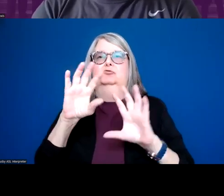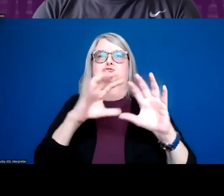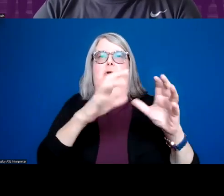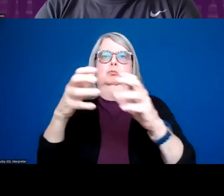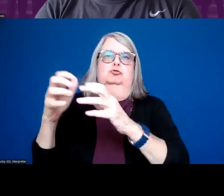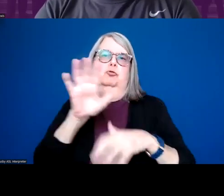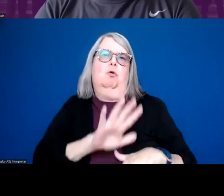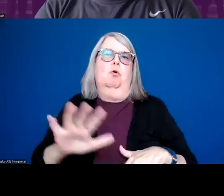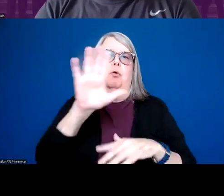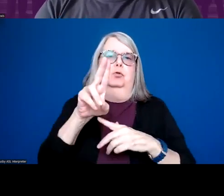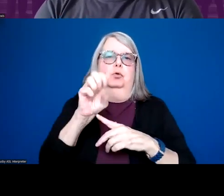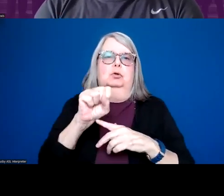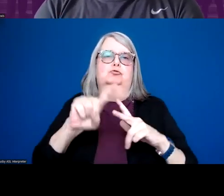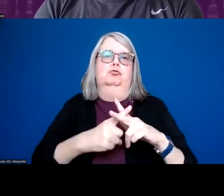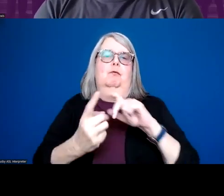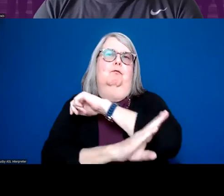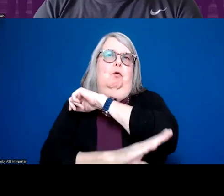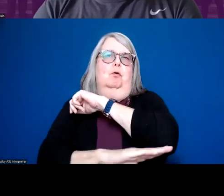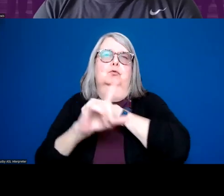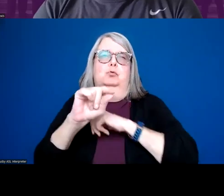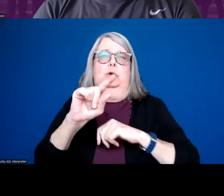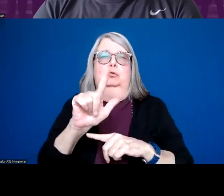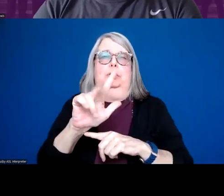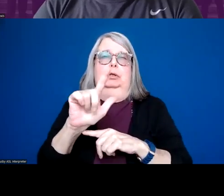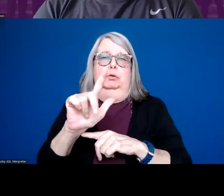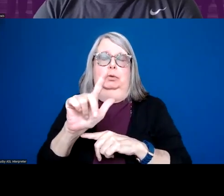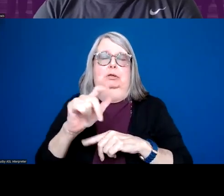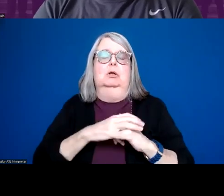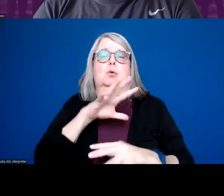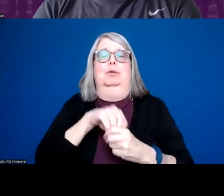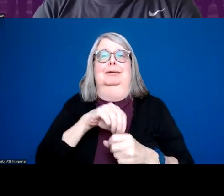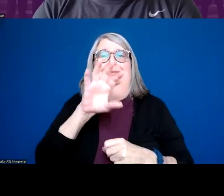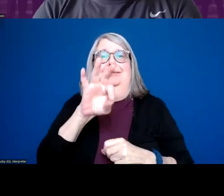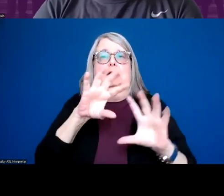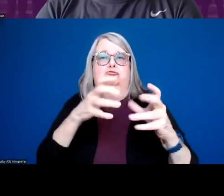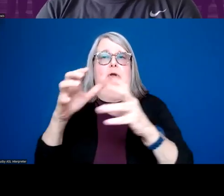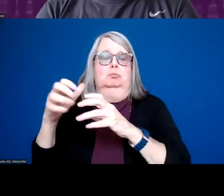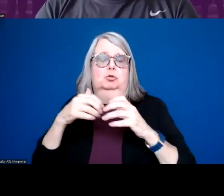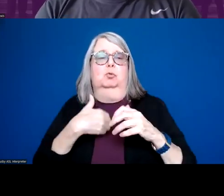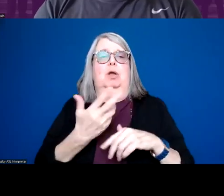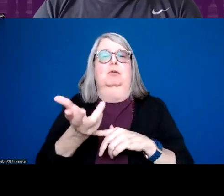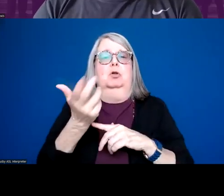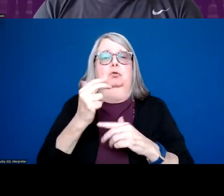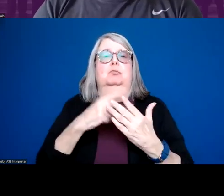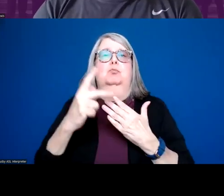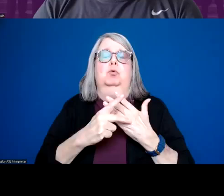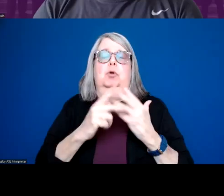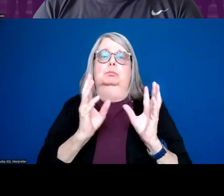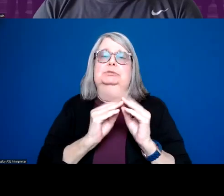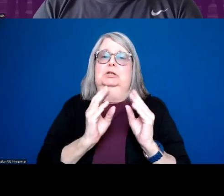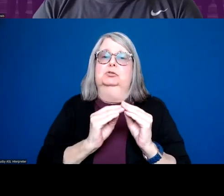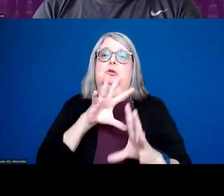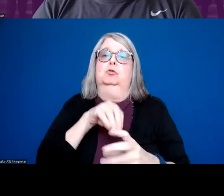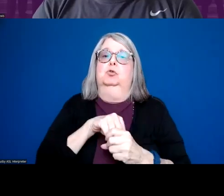in the fall of 2023. Within these 9 chapters, we conducted 13 program sessions, which